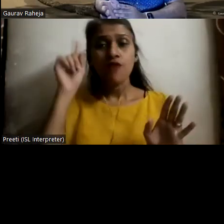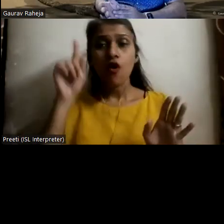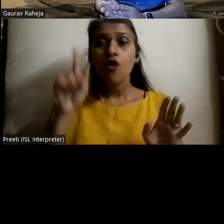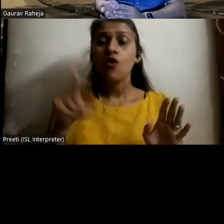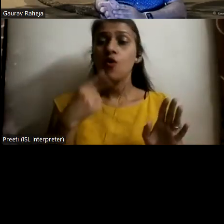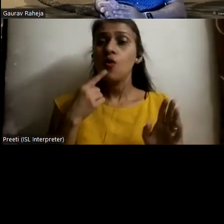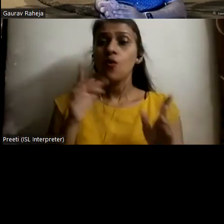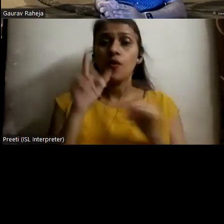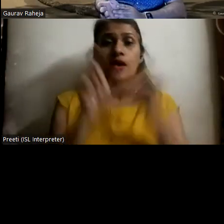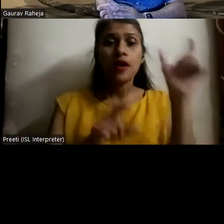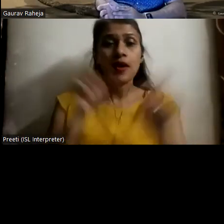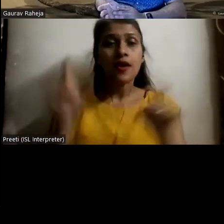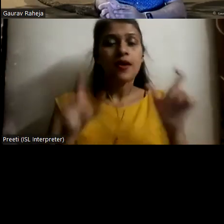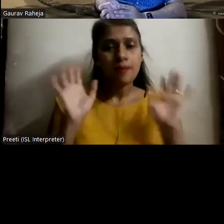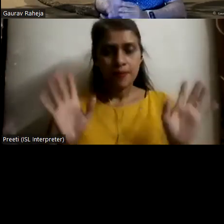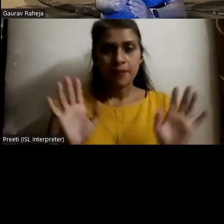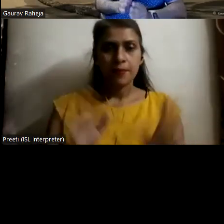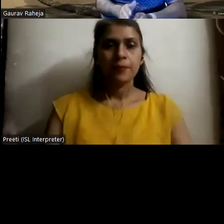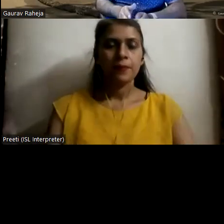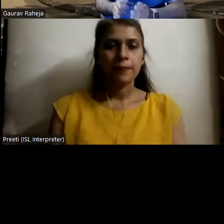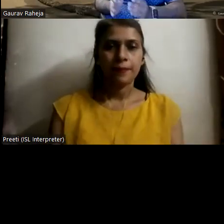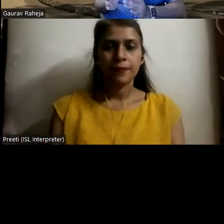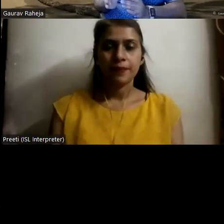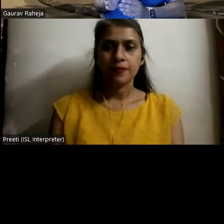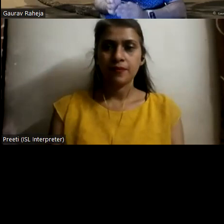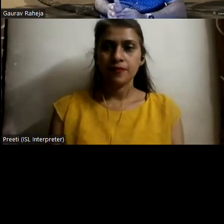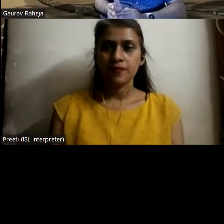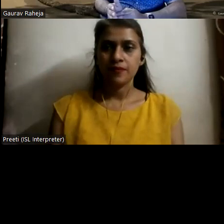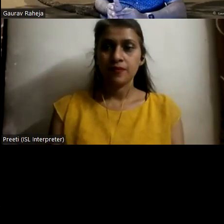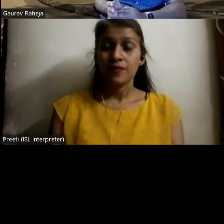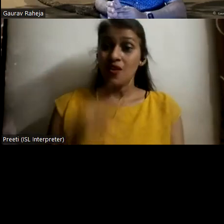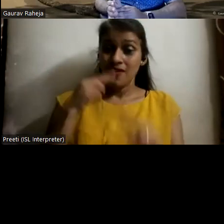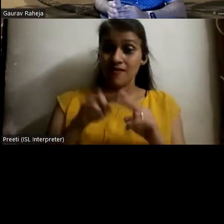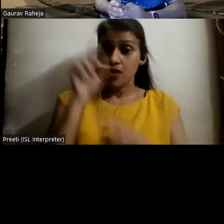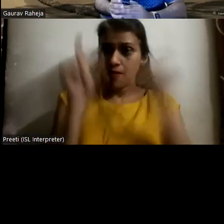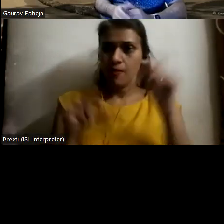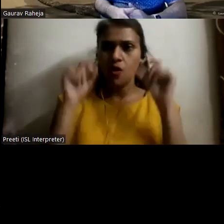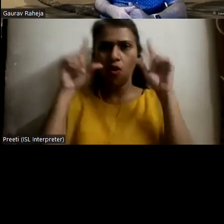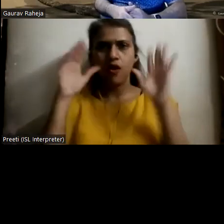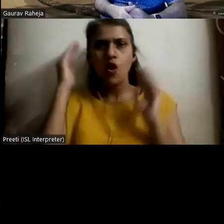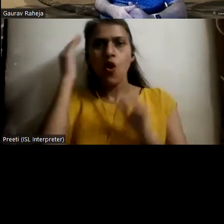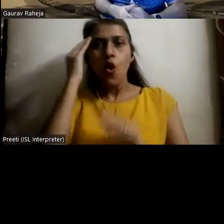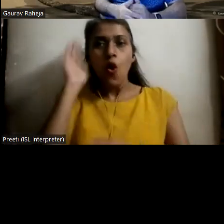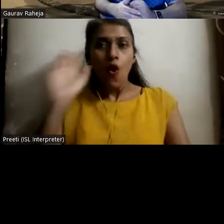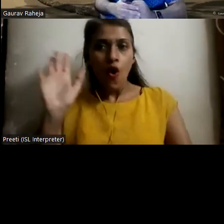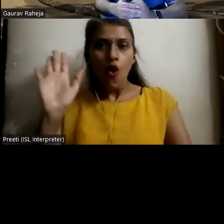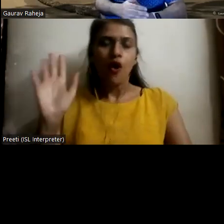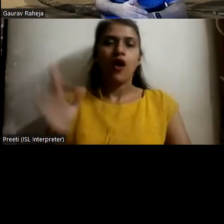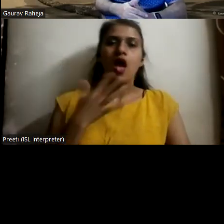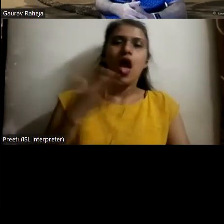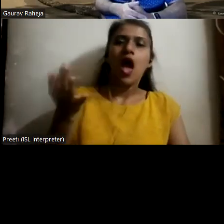awakened, right? And only if the citizens are awakened, you can knock the doors of